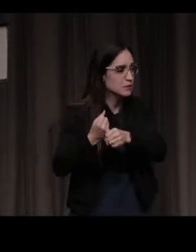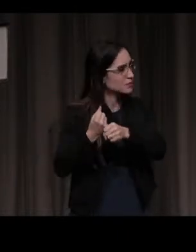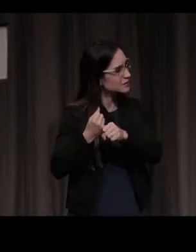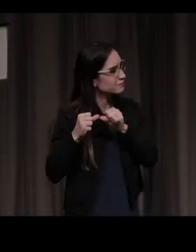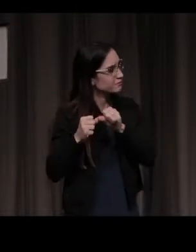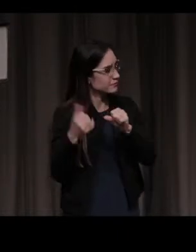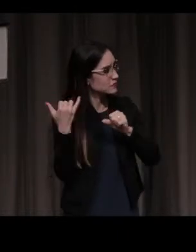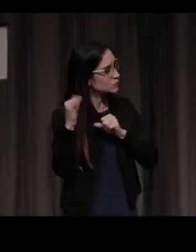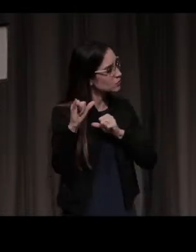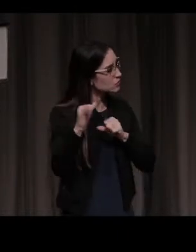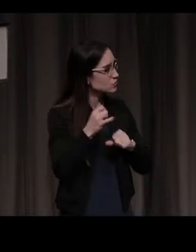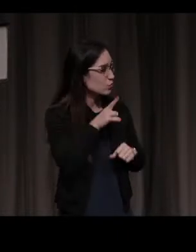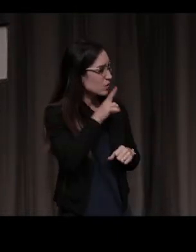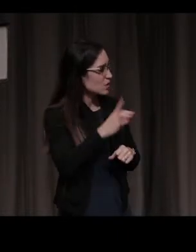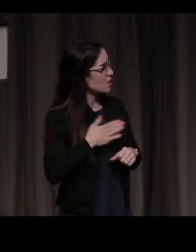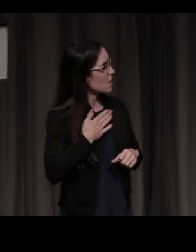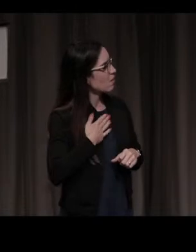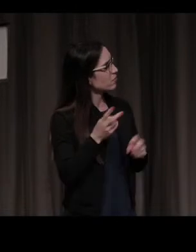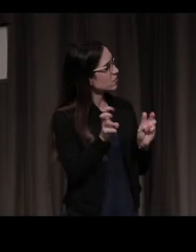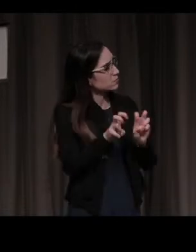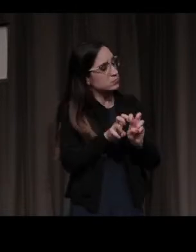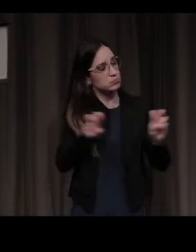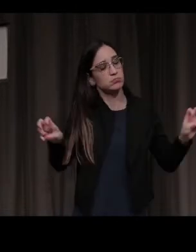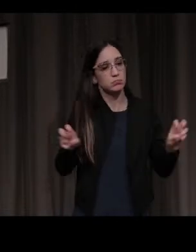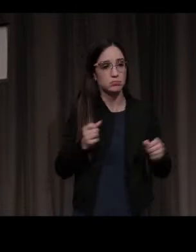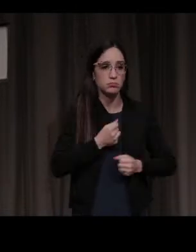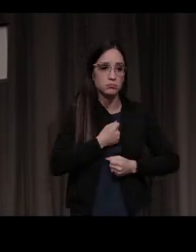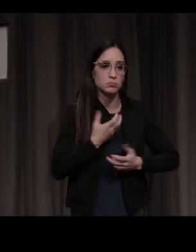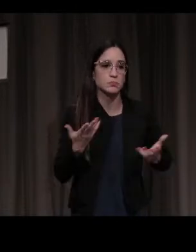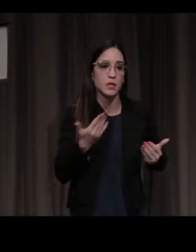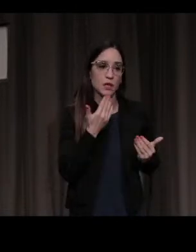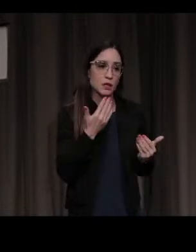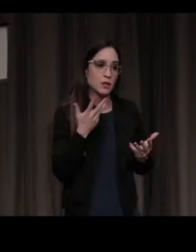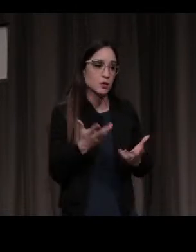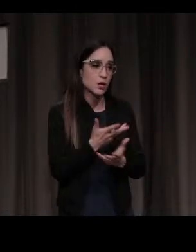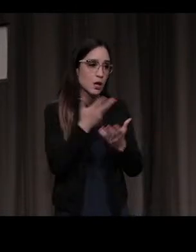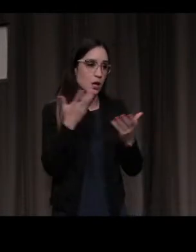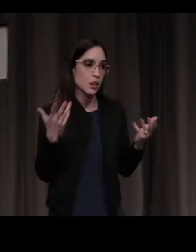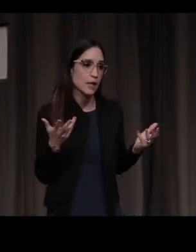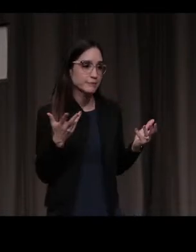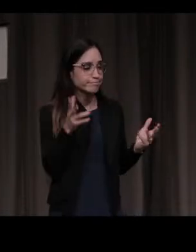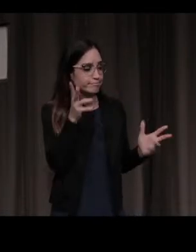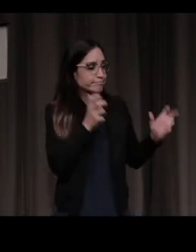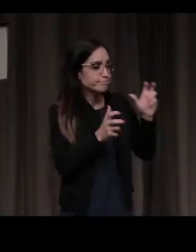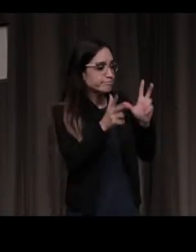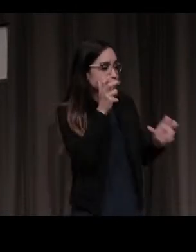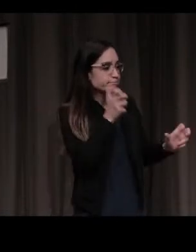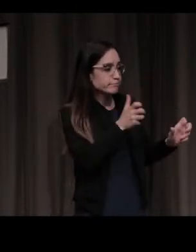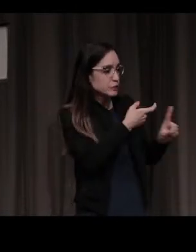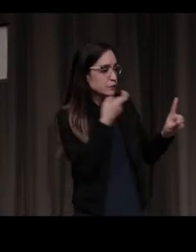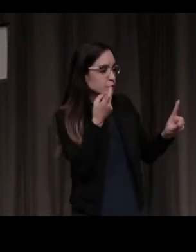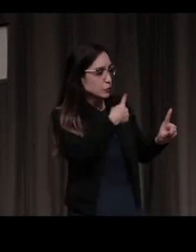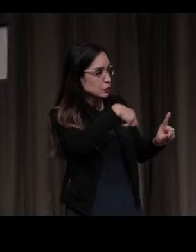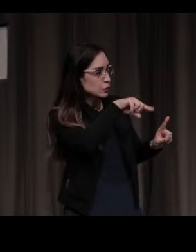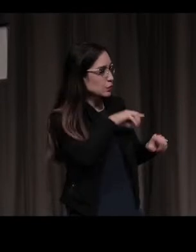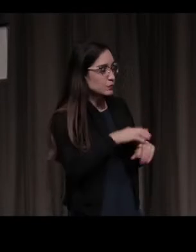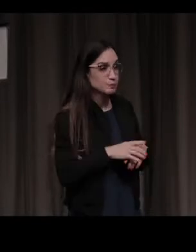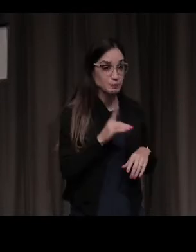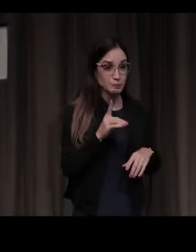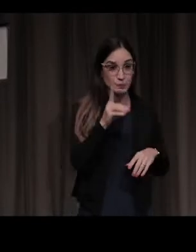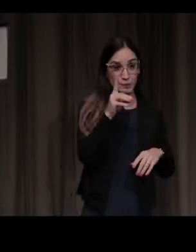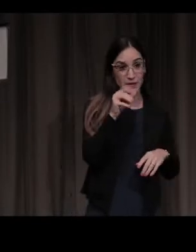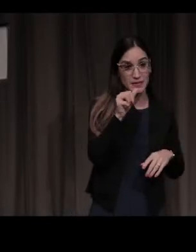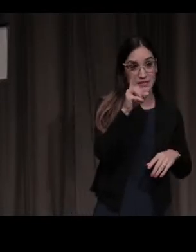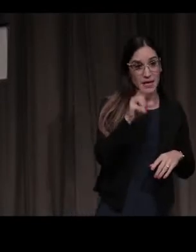touched to hear you guys speak, and it's been absolute pleasure to like hear you talk. Thank you, Danny, right?